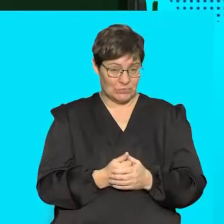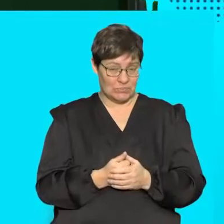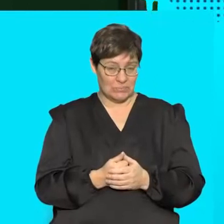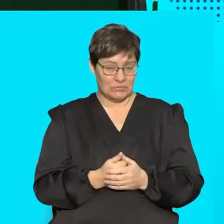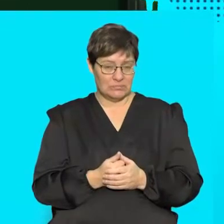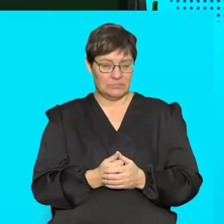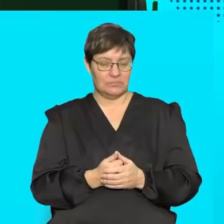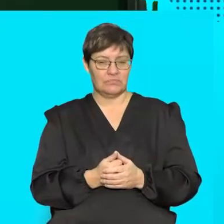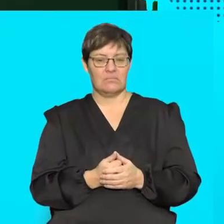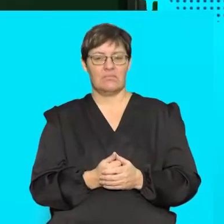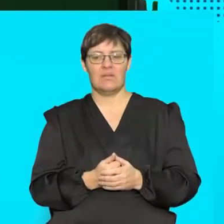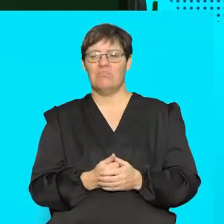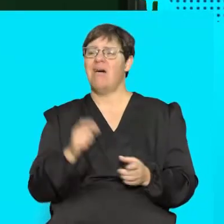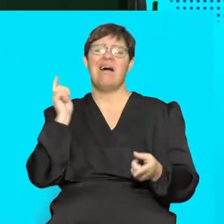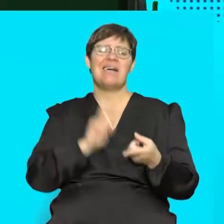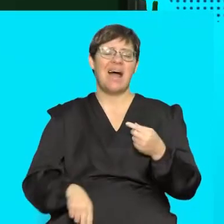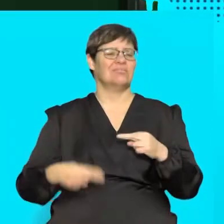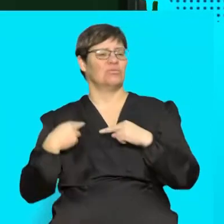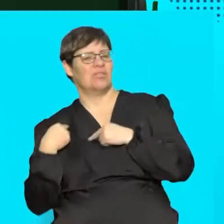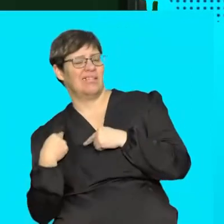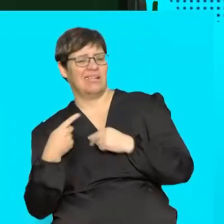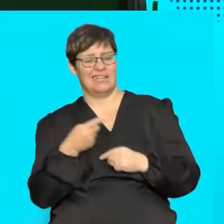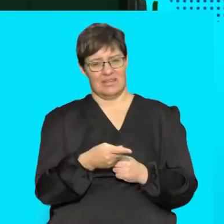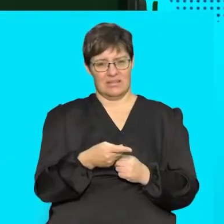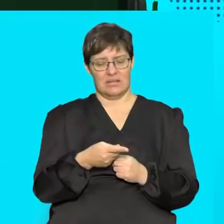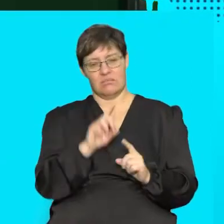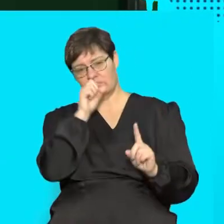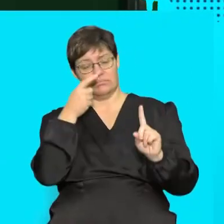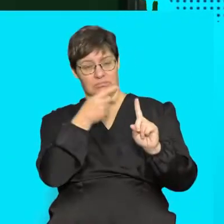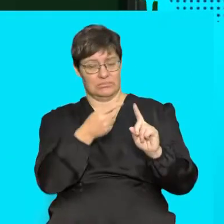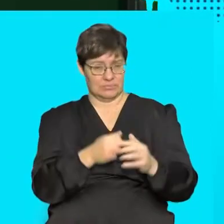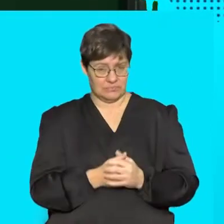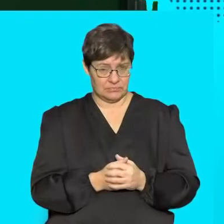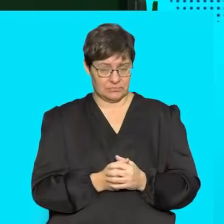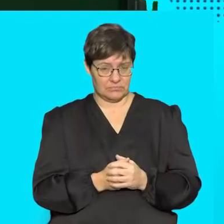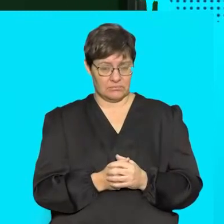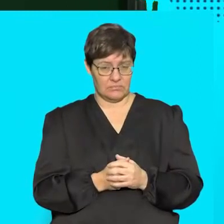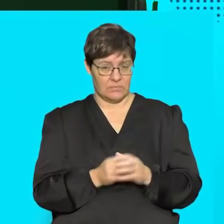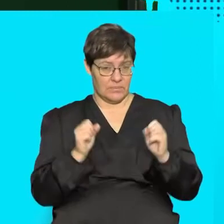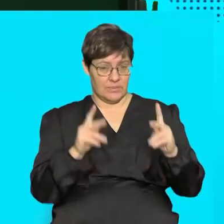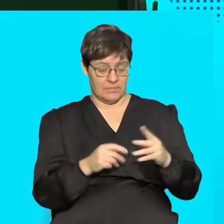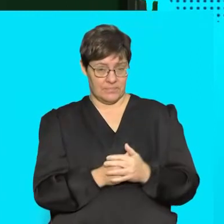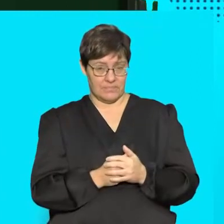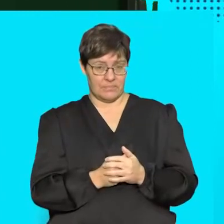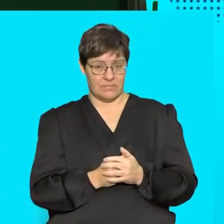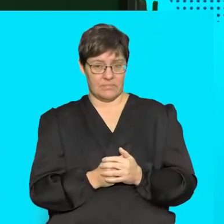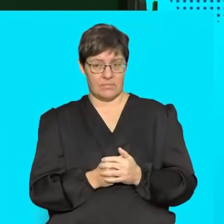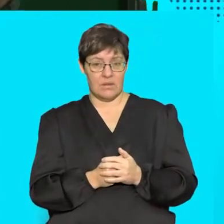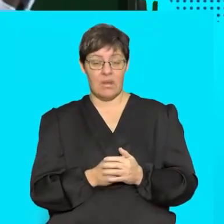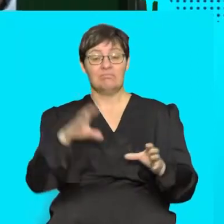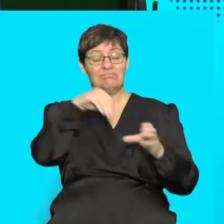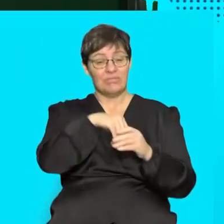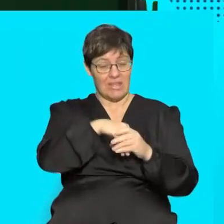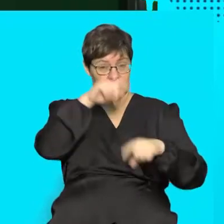know. So we can't really rely on that prediction. Okay. But if